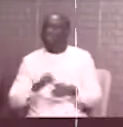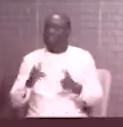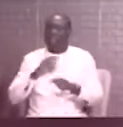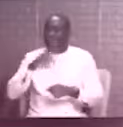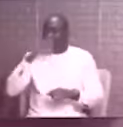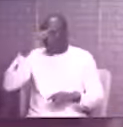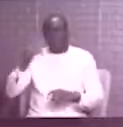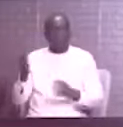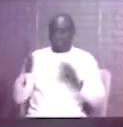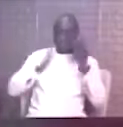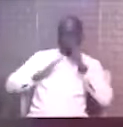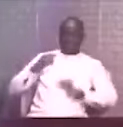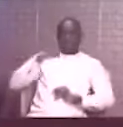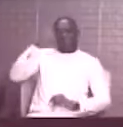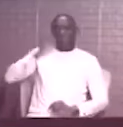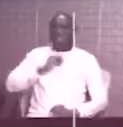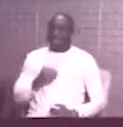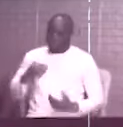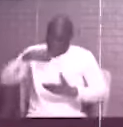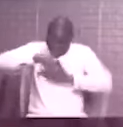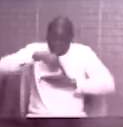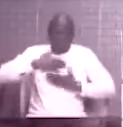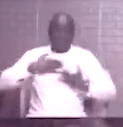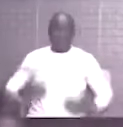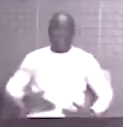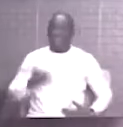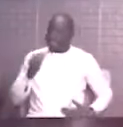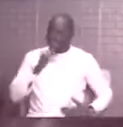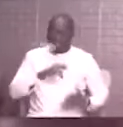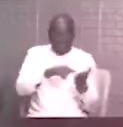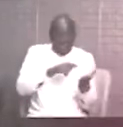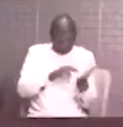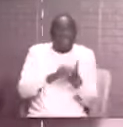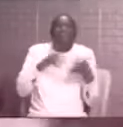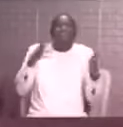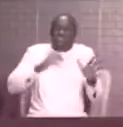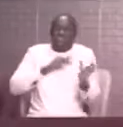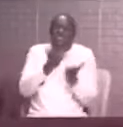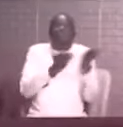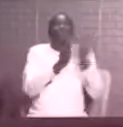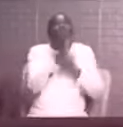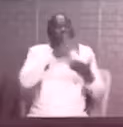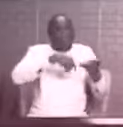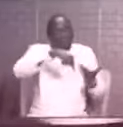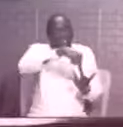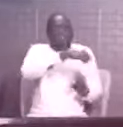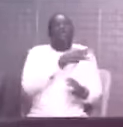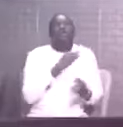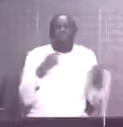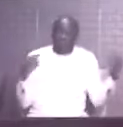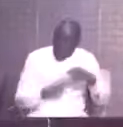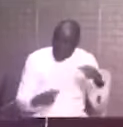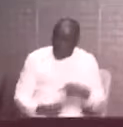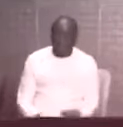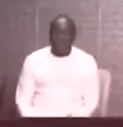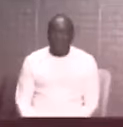said, for I bear in my body. There is a record that I've served God in the midst of pain.